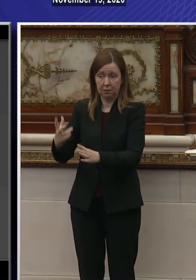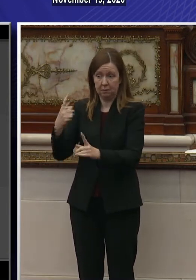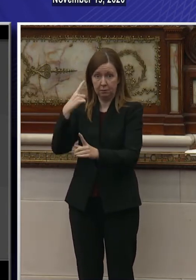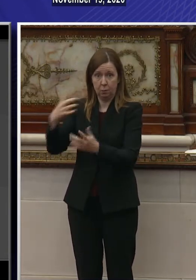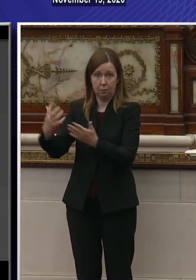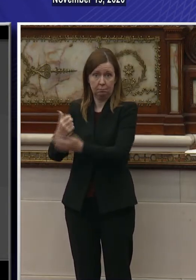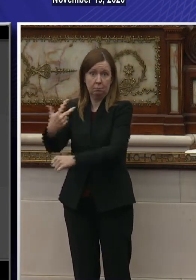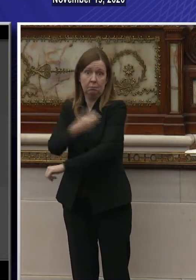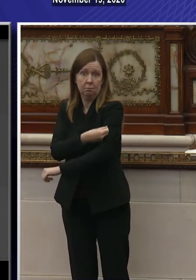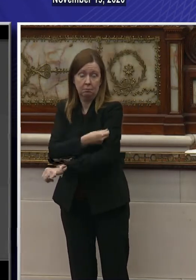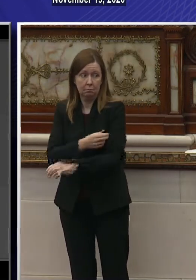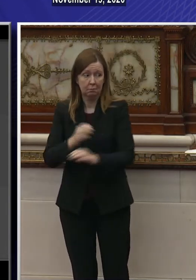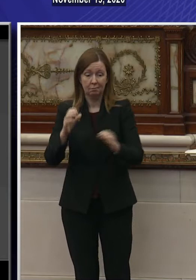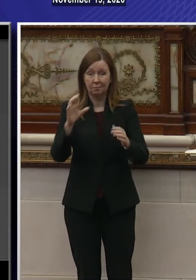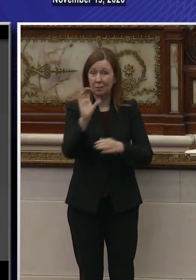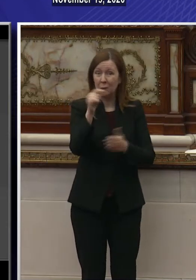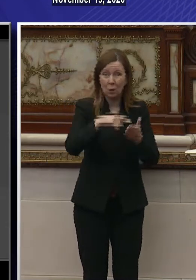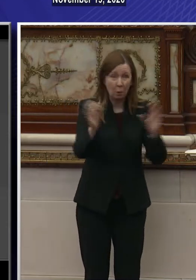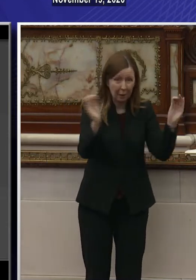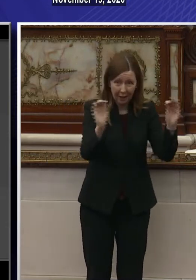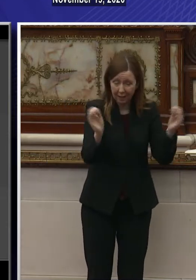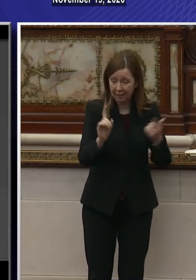any copays or any